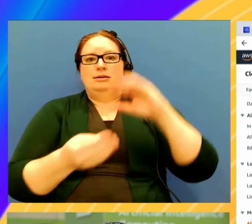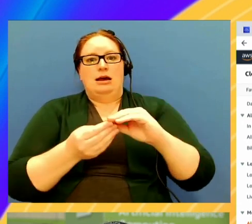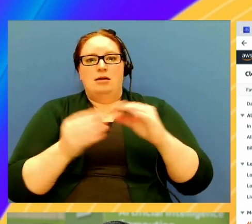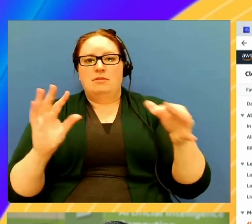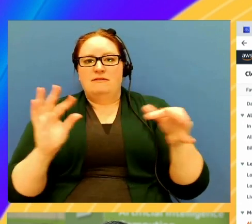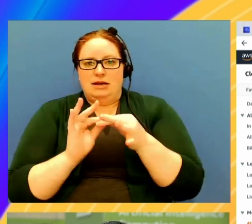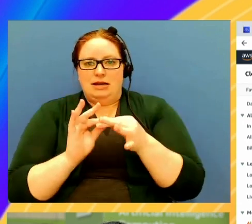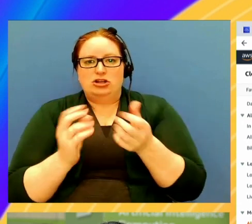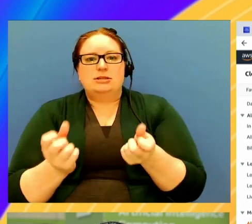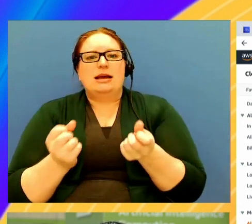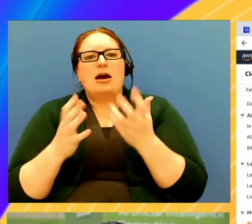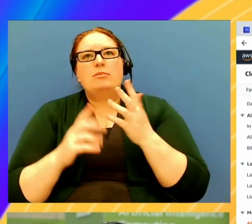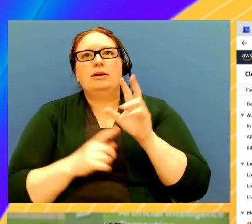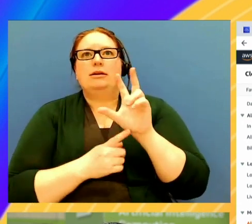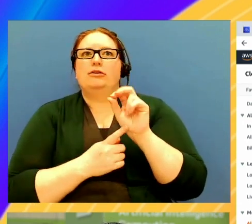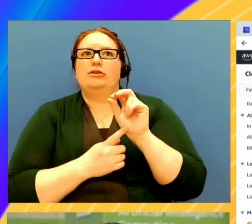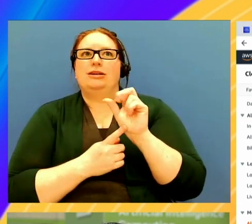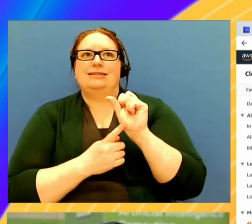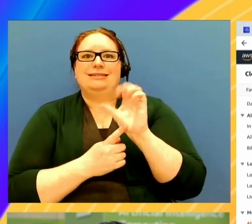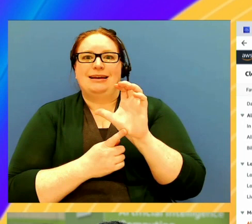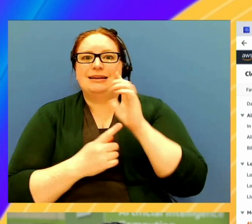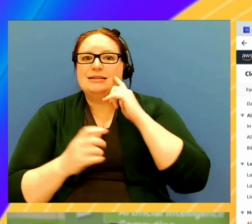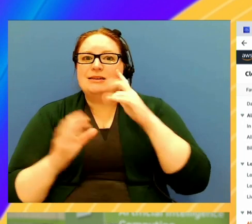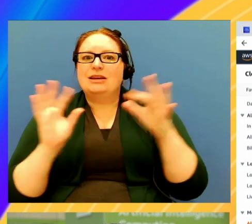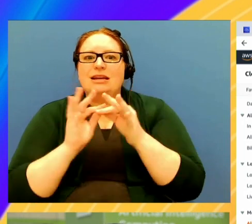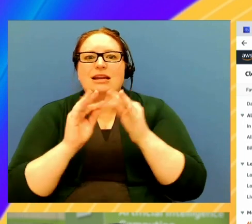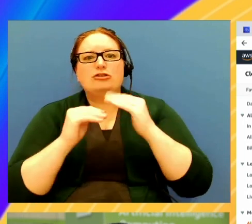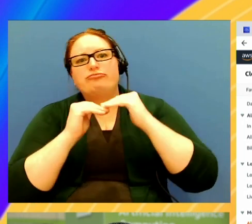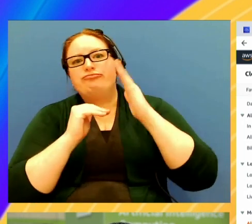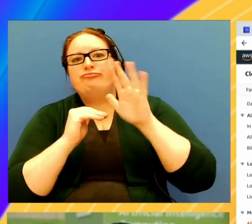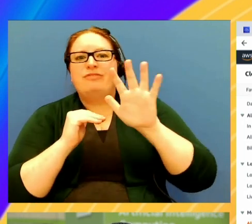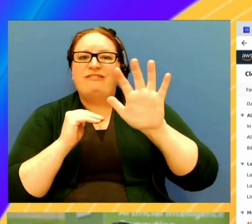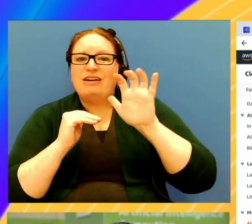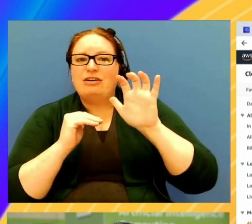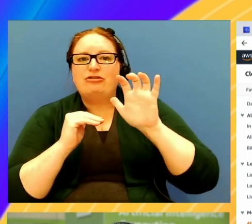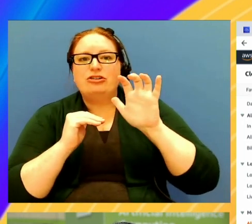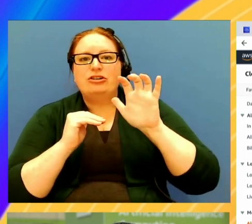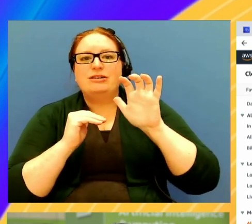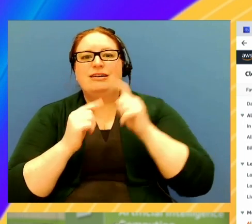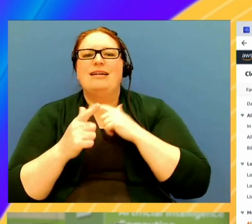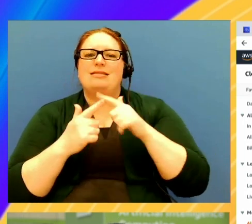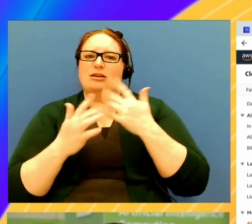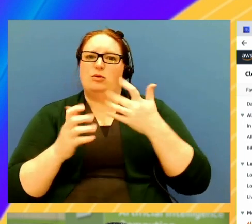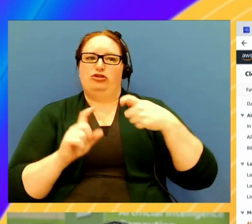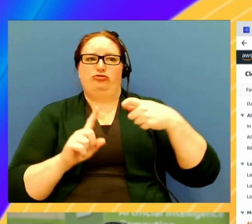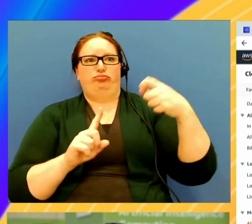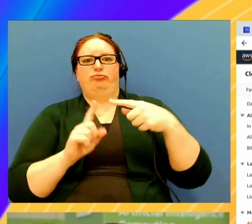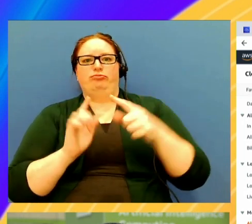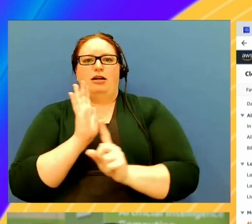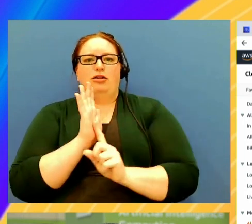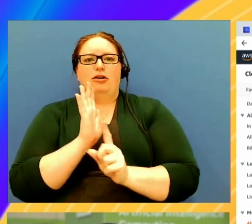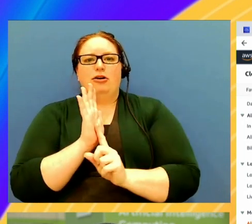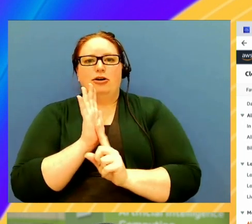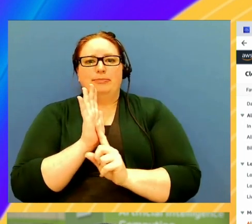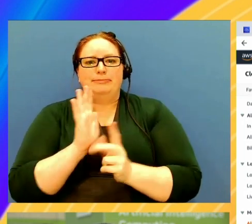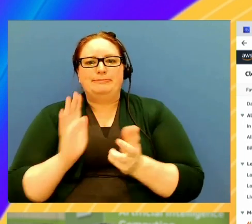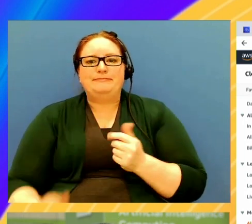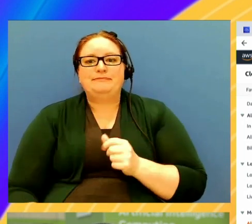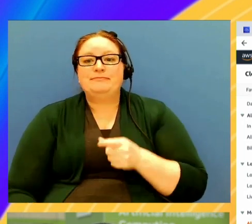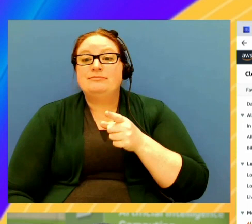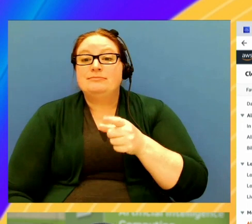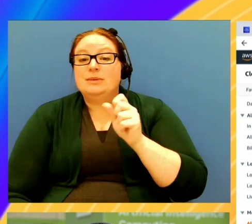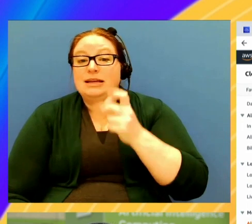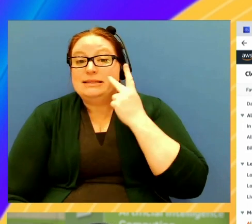minute or a given 30 seconds, if the connection exceeds like 500, then you would want to trigger an alarm, right? Sure. Yep. So as you can